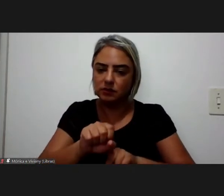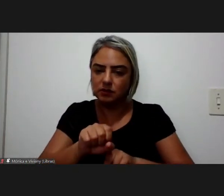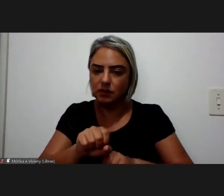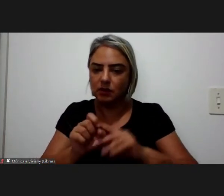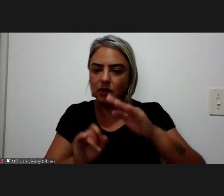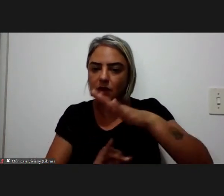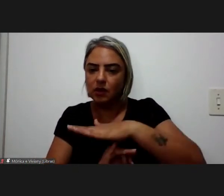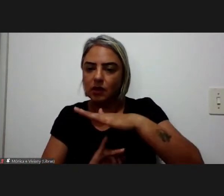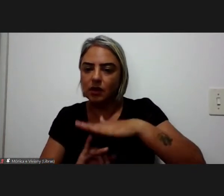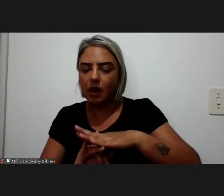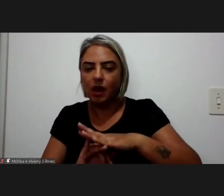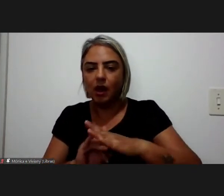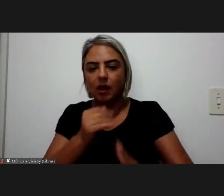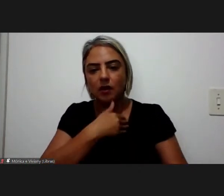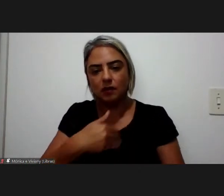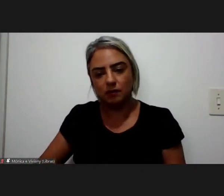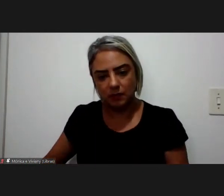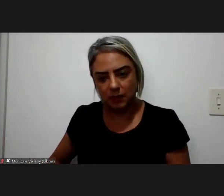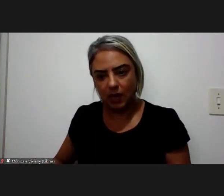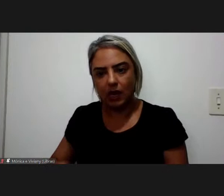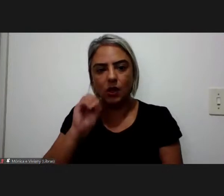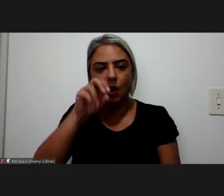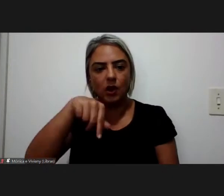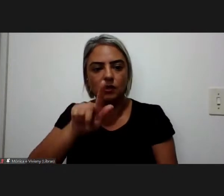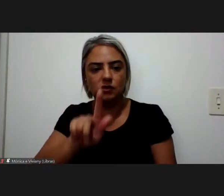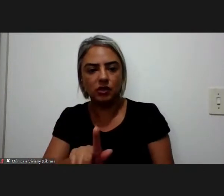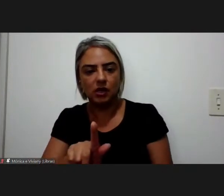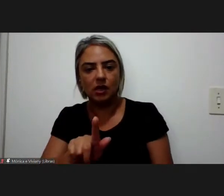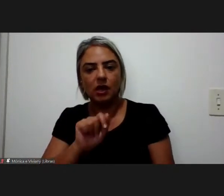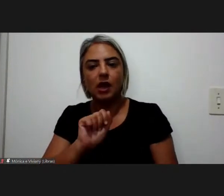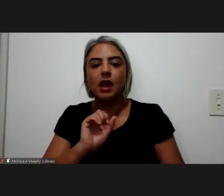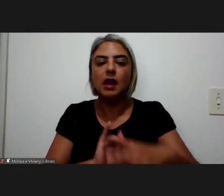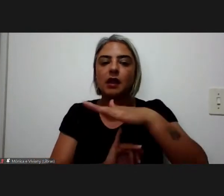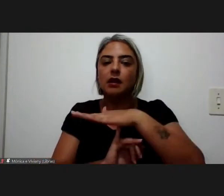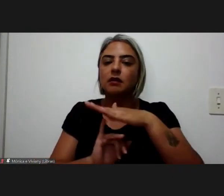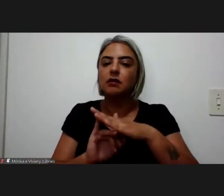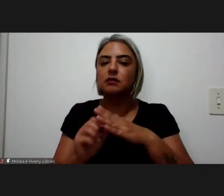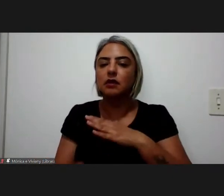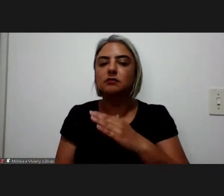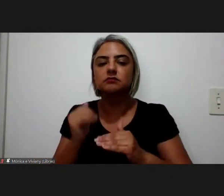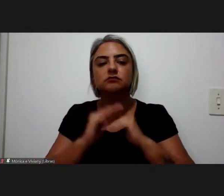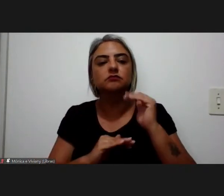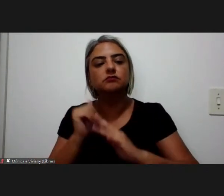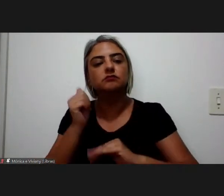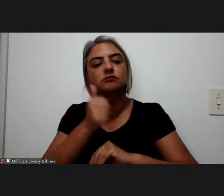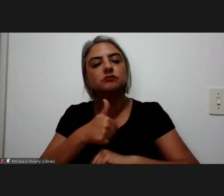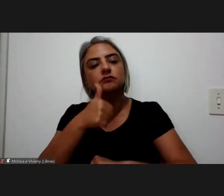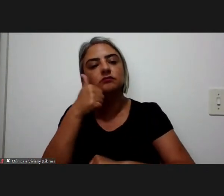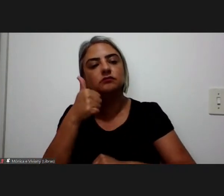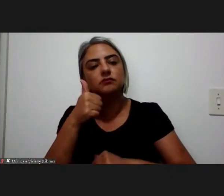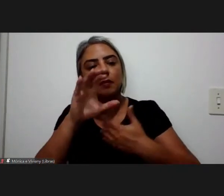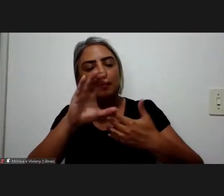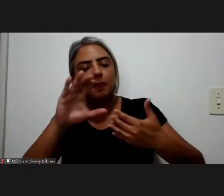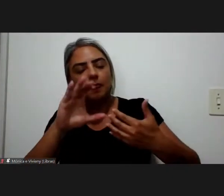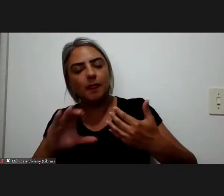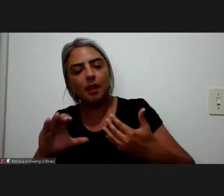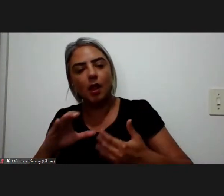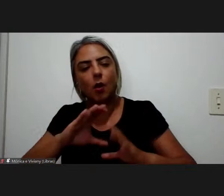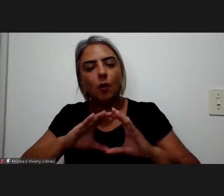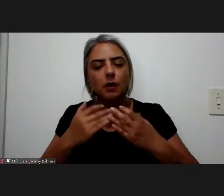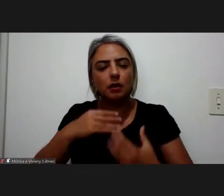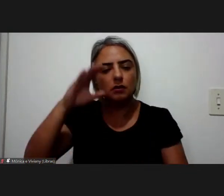of the social movements, governmental and non-governmental institutions, professional